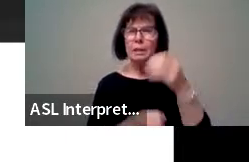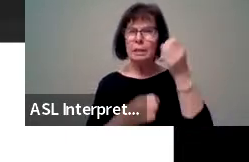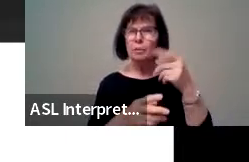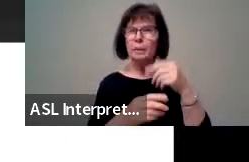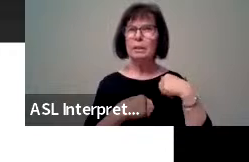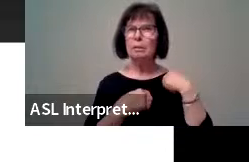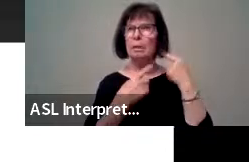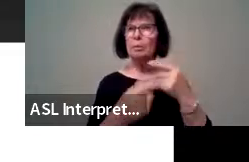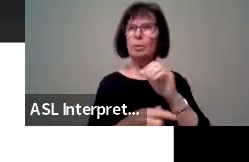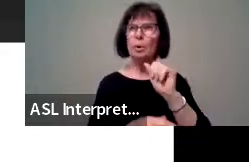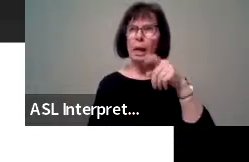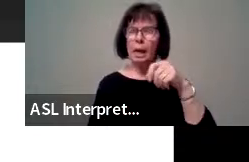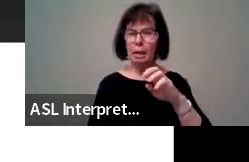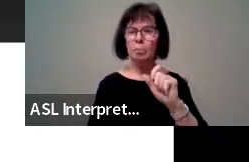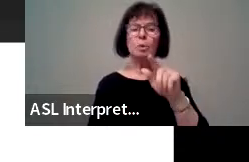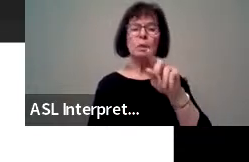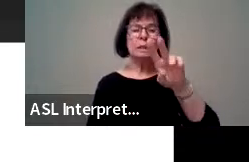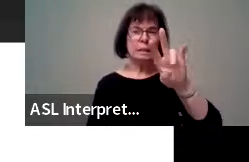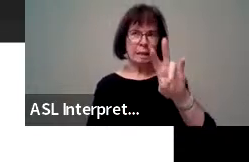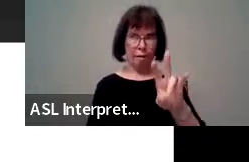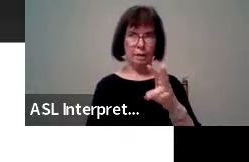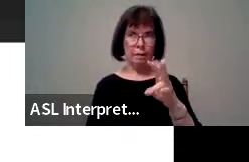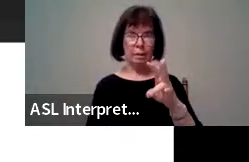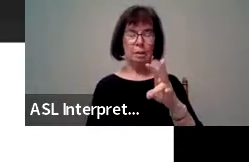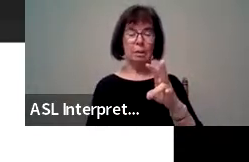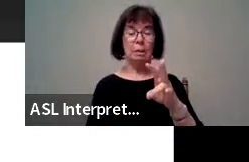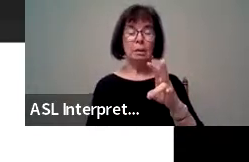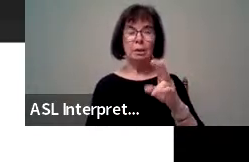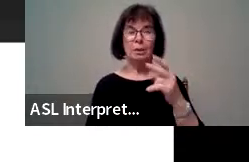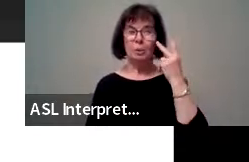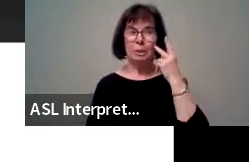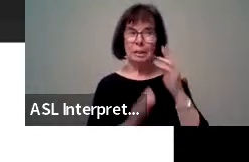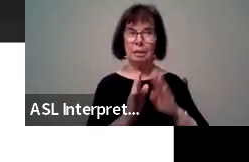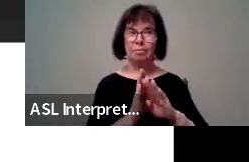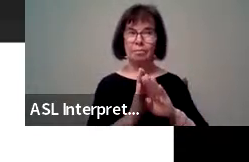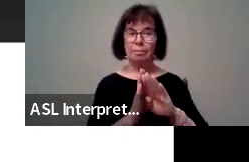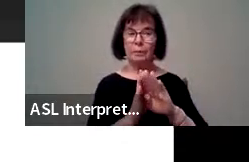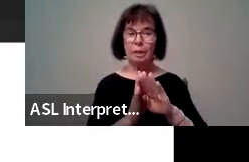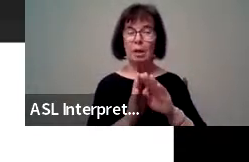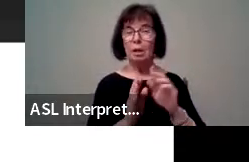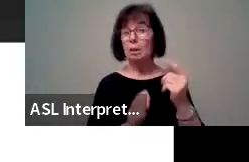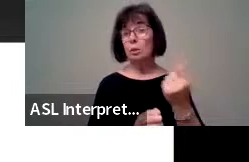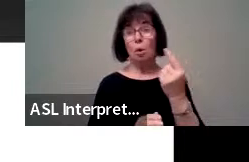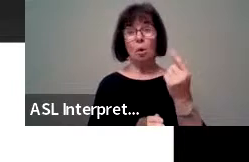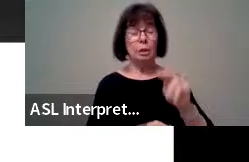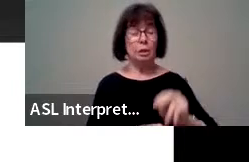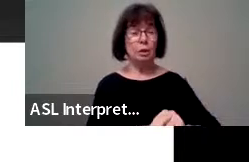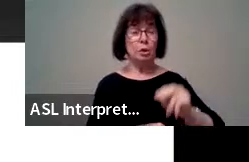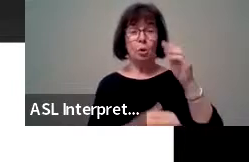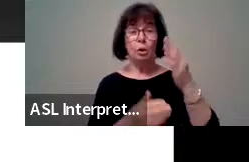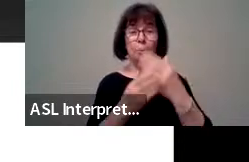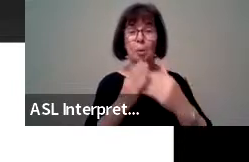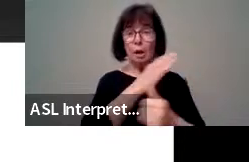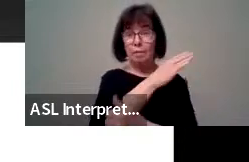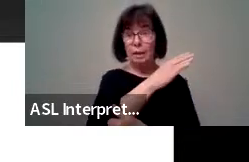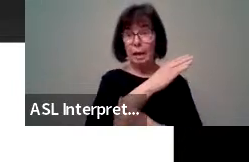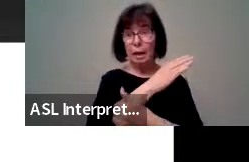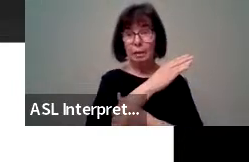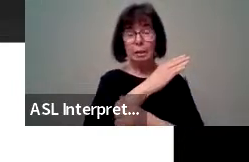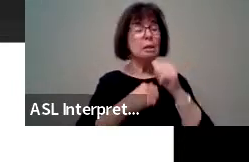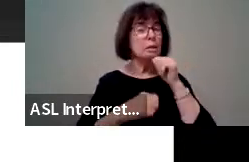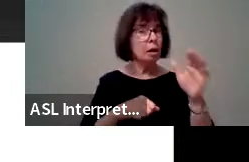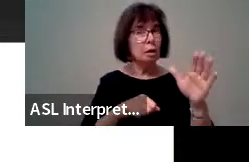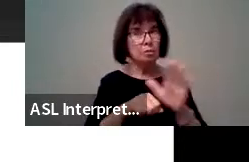7th. We have seen an increase. Now, this is just the northern part of the county. We don't have a complete view yet. We are